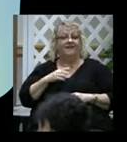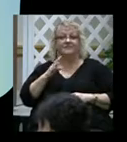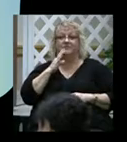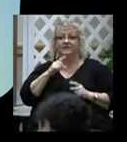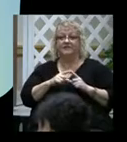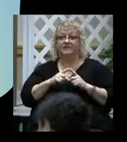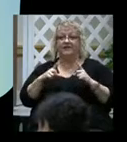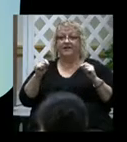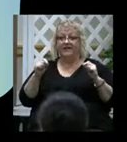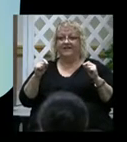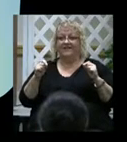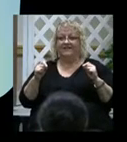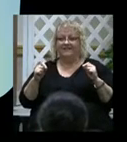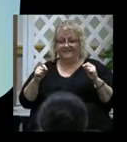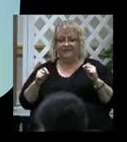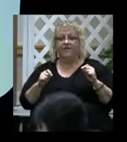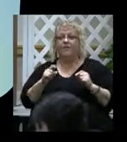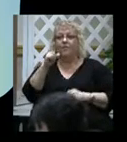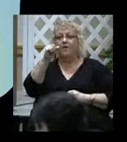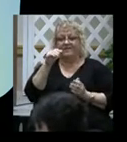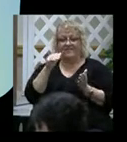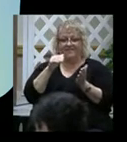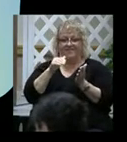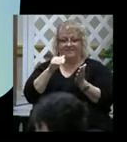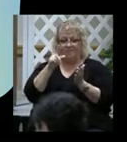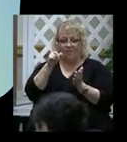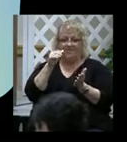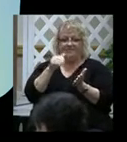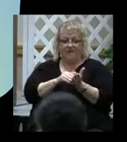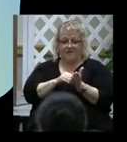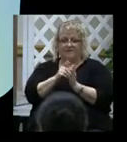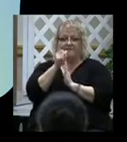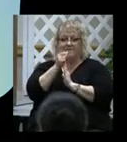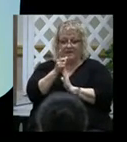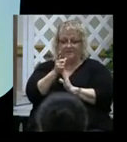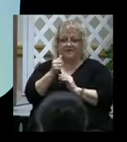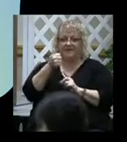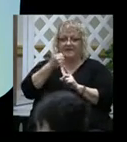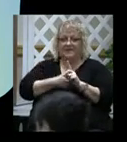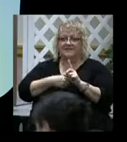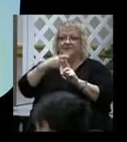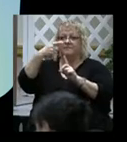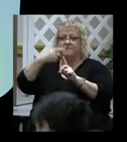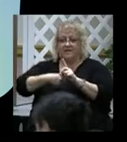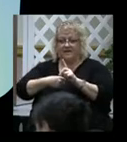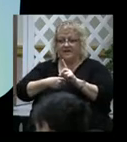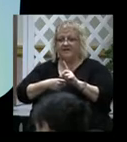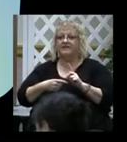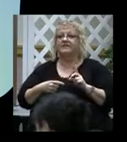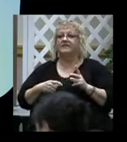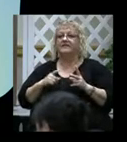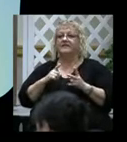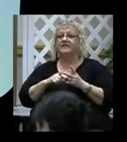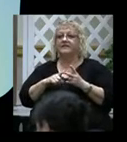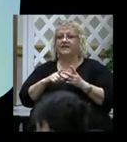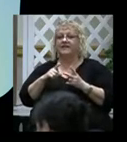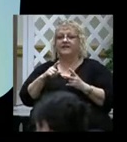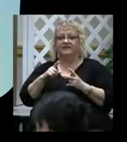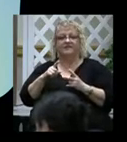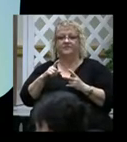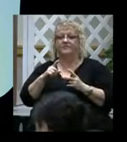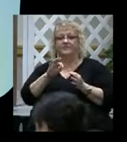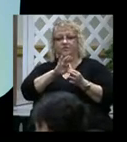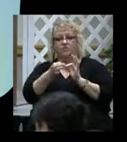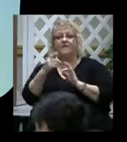use about 1,000 minutes per month in a variety of languages, and we're piloting a video remote